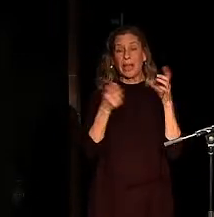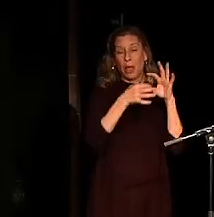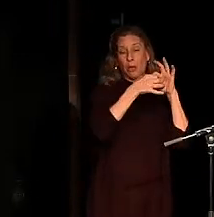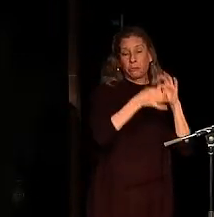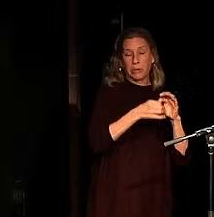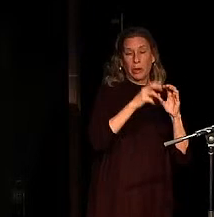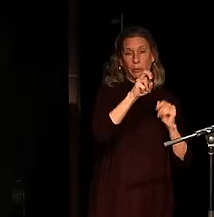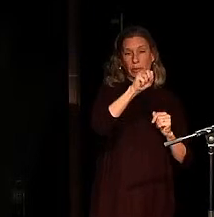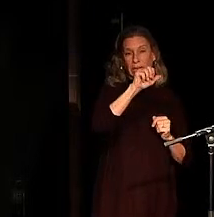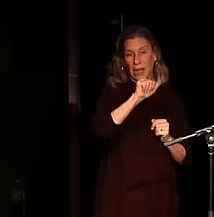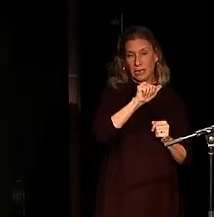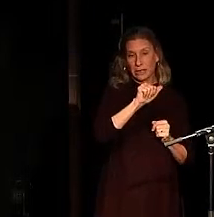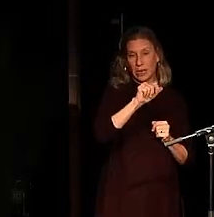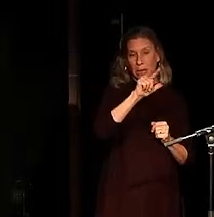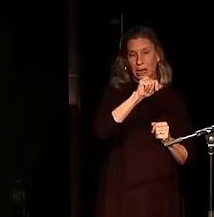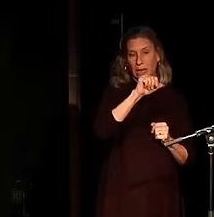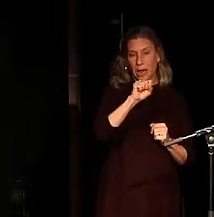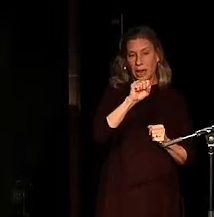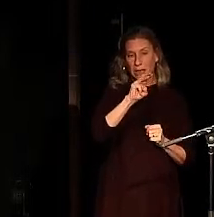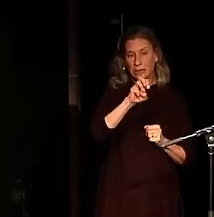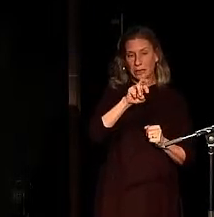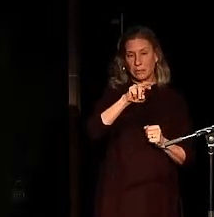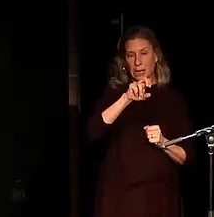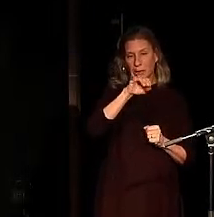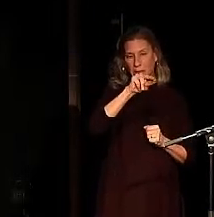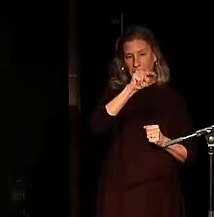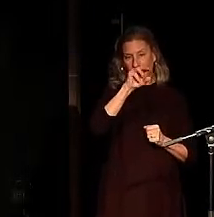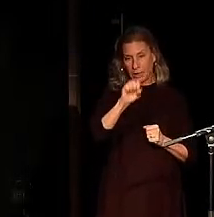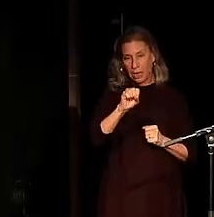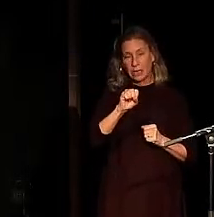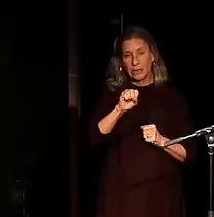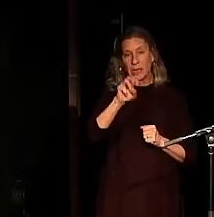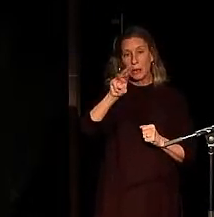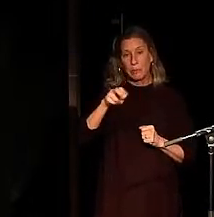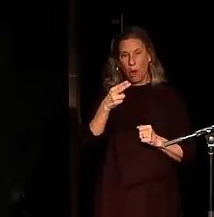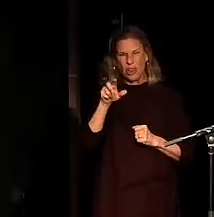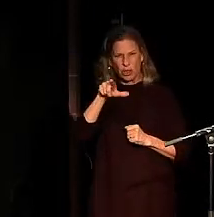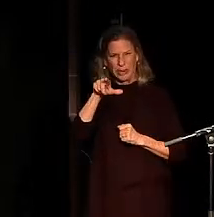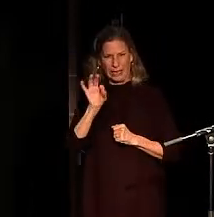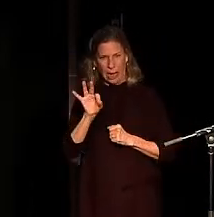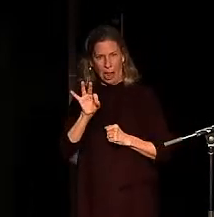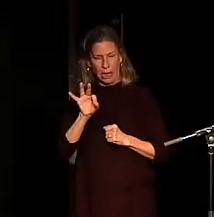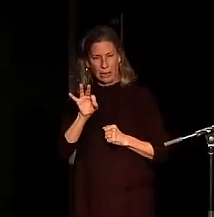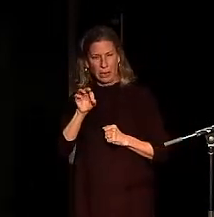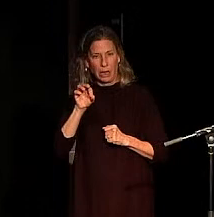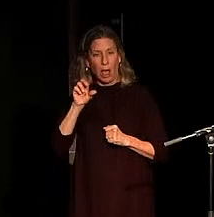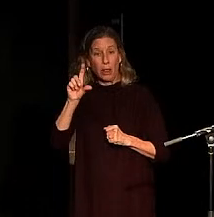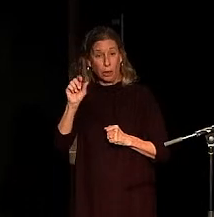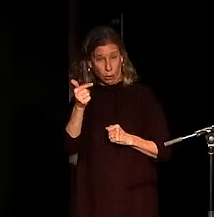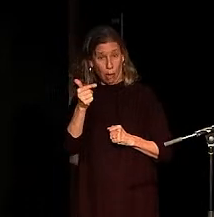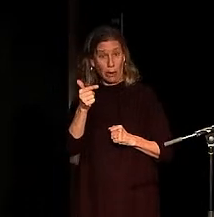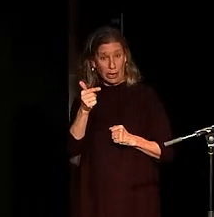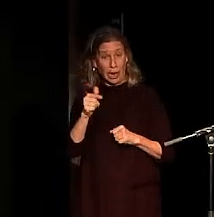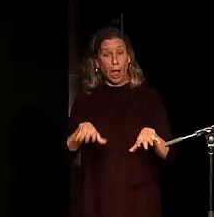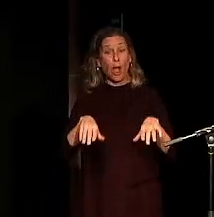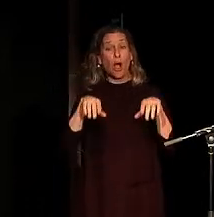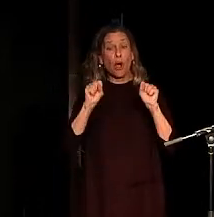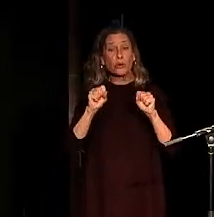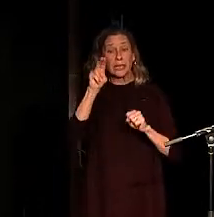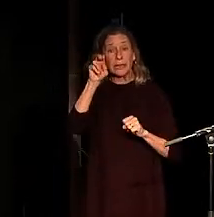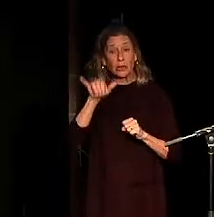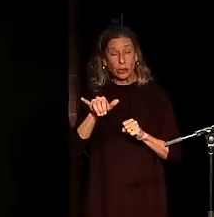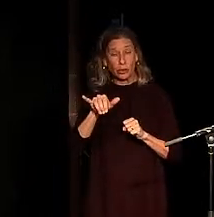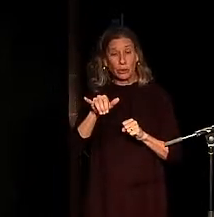Casa de las Americas, have a student life for March 29th. LaGuardia is also hosting the